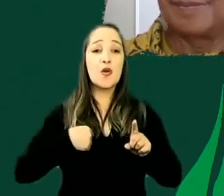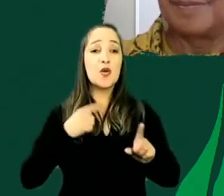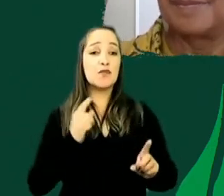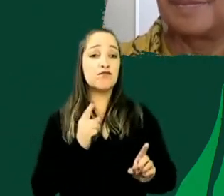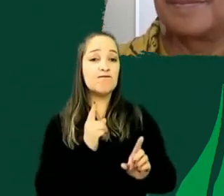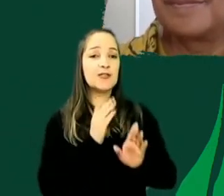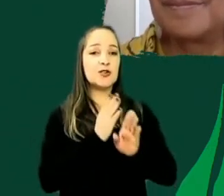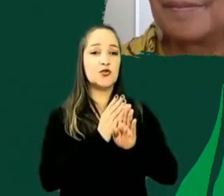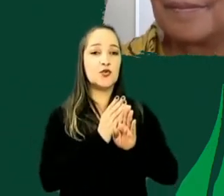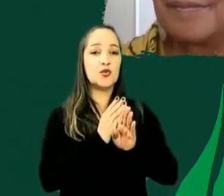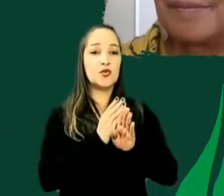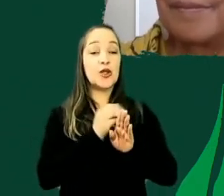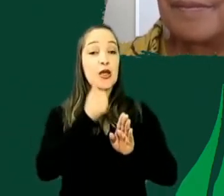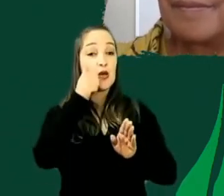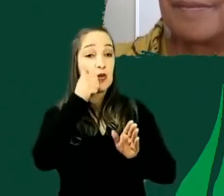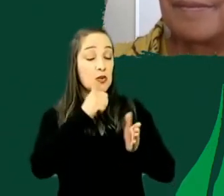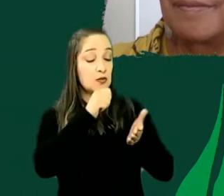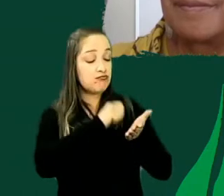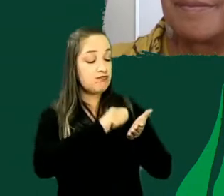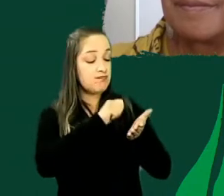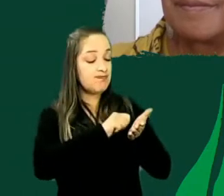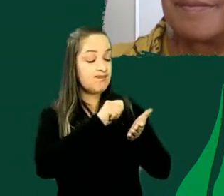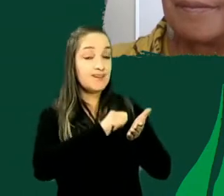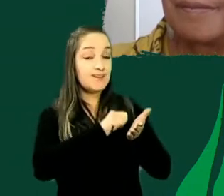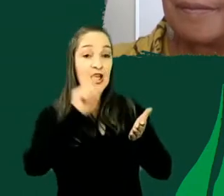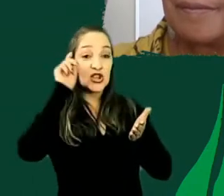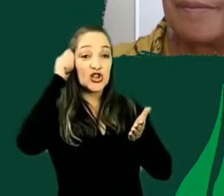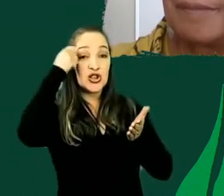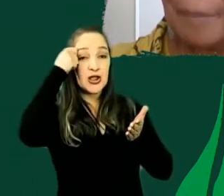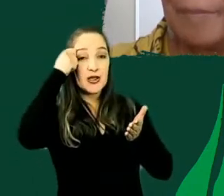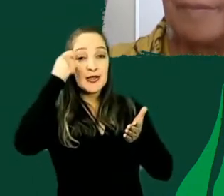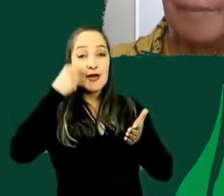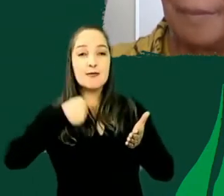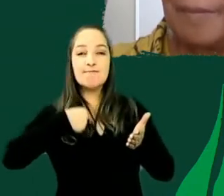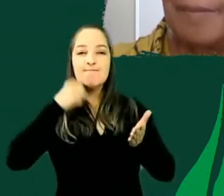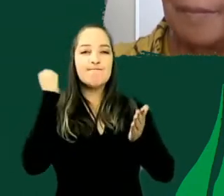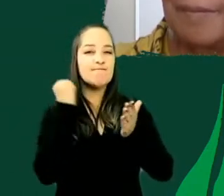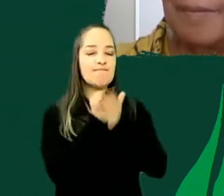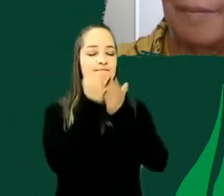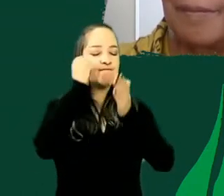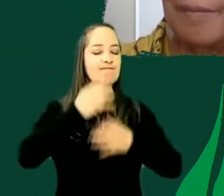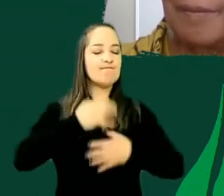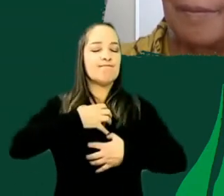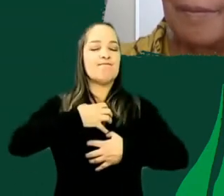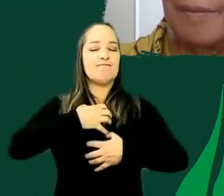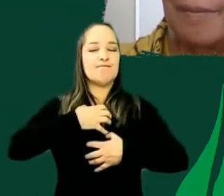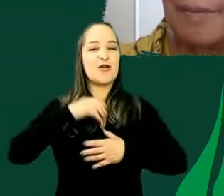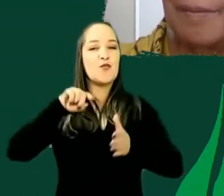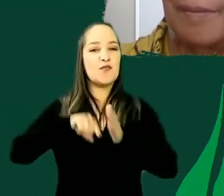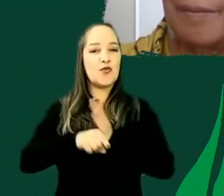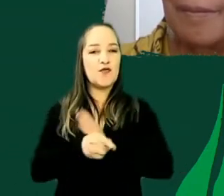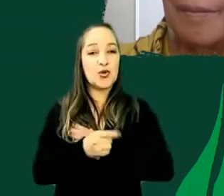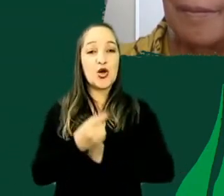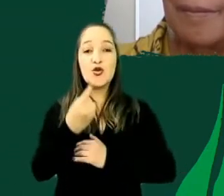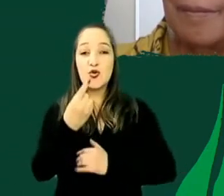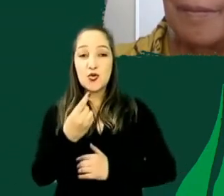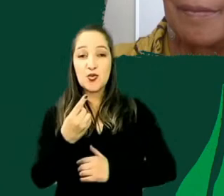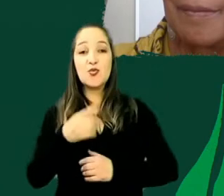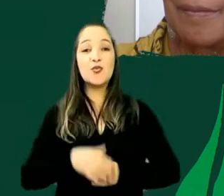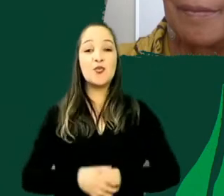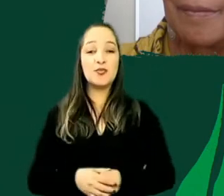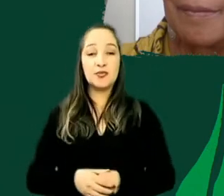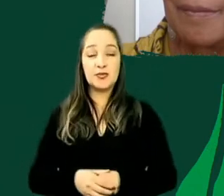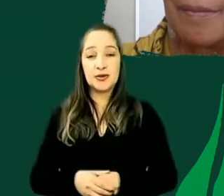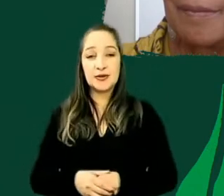found a Black author that marked me profoundly, and one author, an